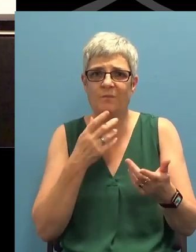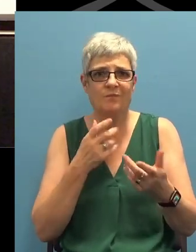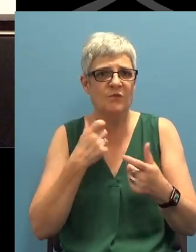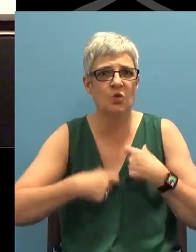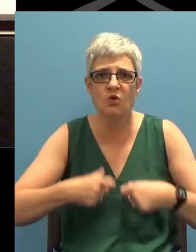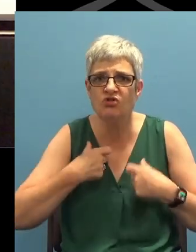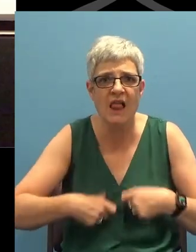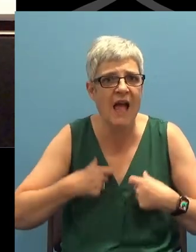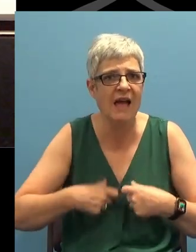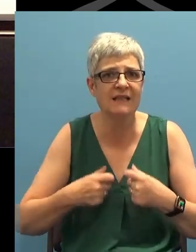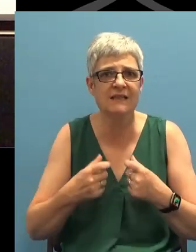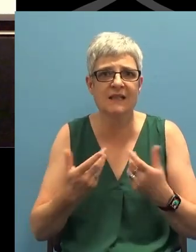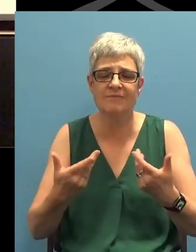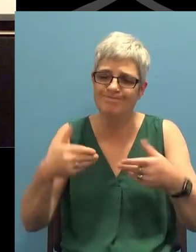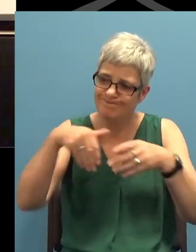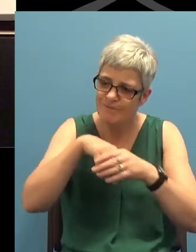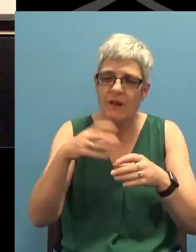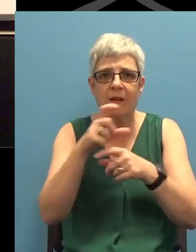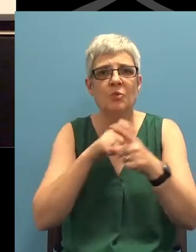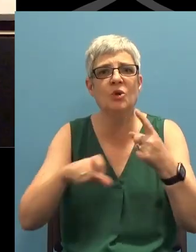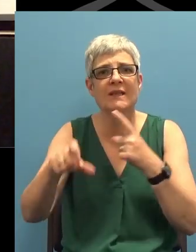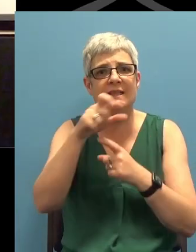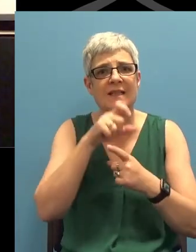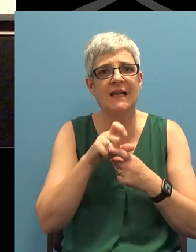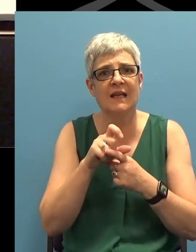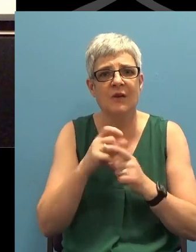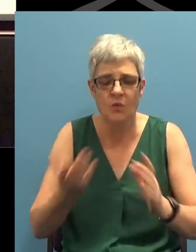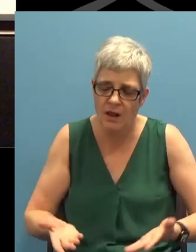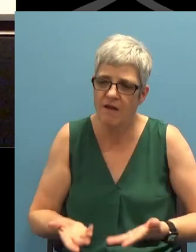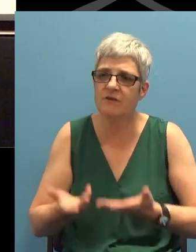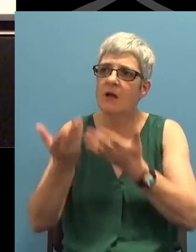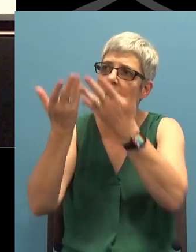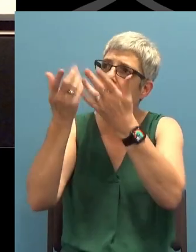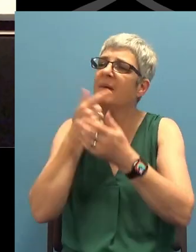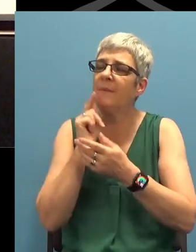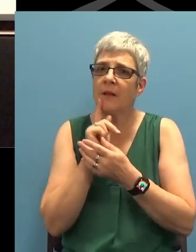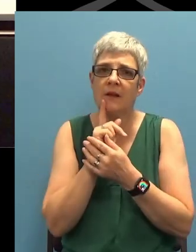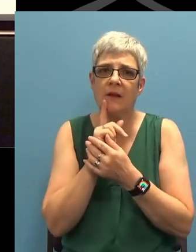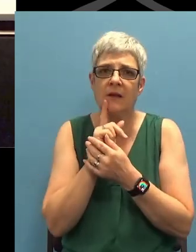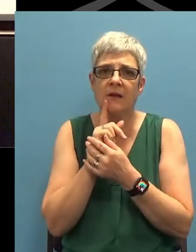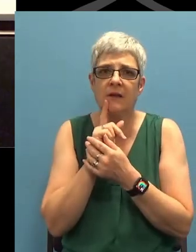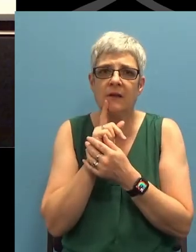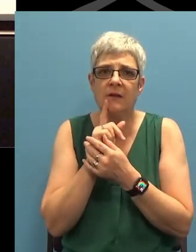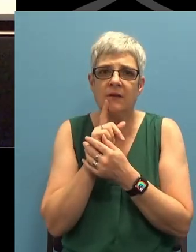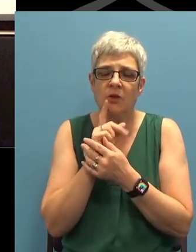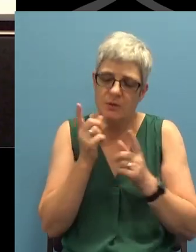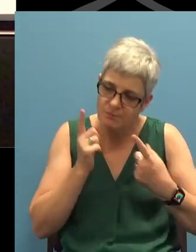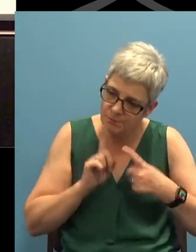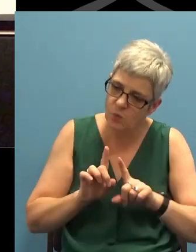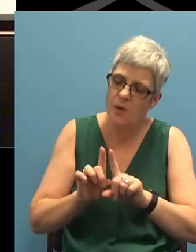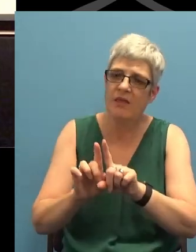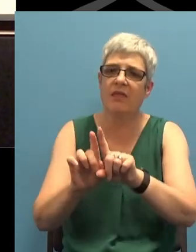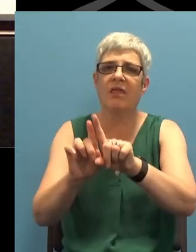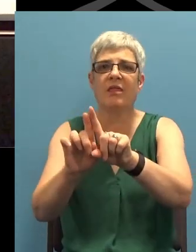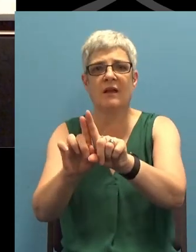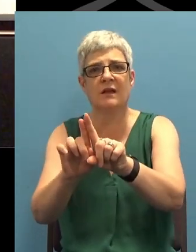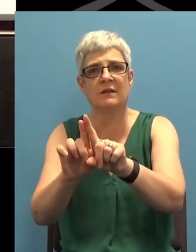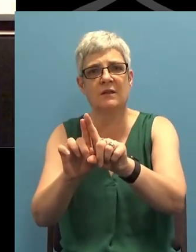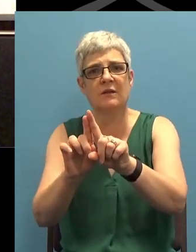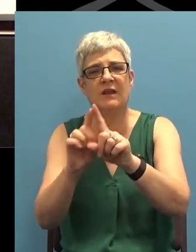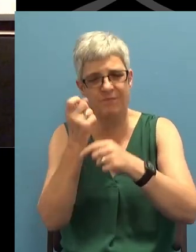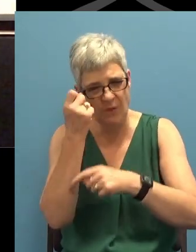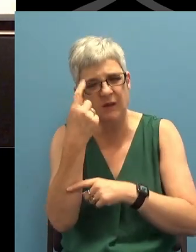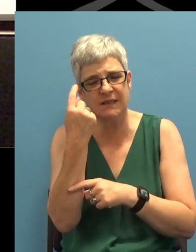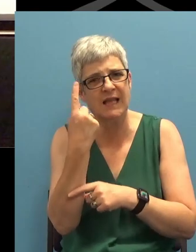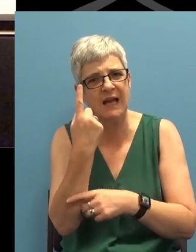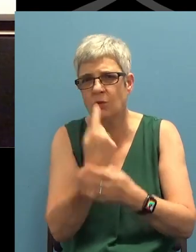and spend time as part of a community. We just lift these people up to you, Lord, that you would draw alongside them so that they understand that they're